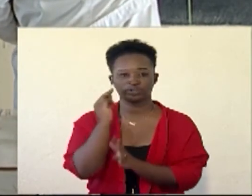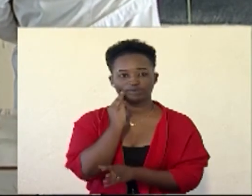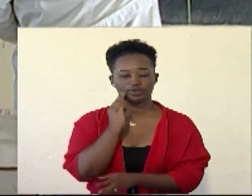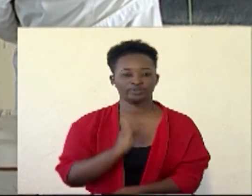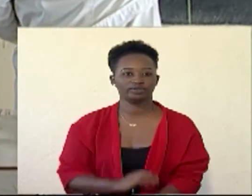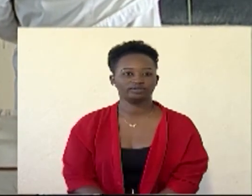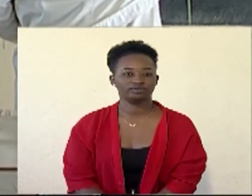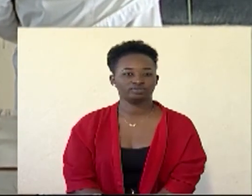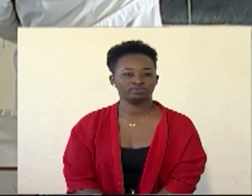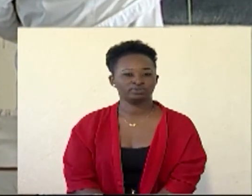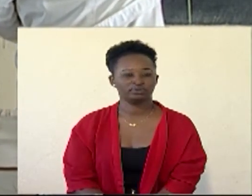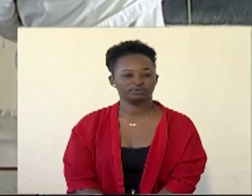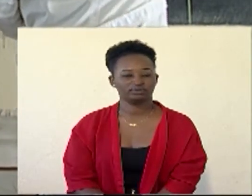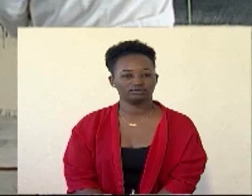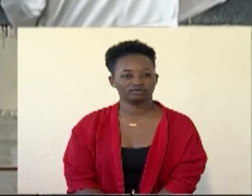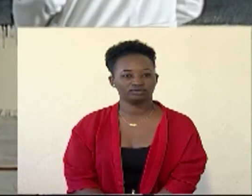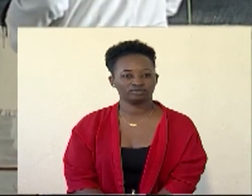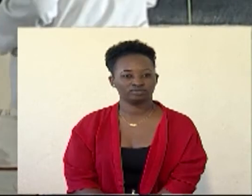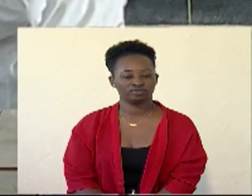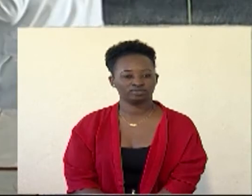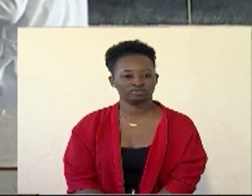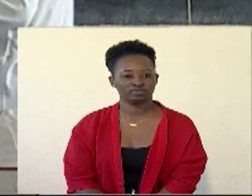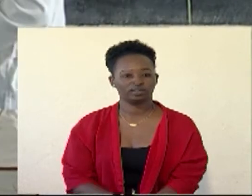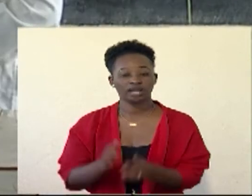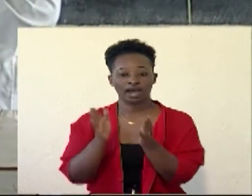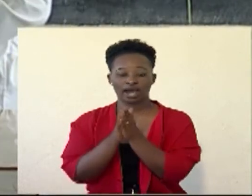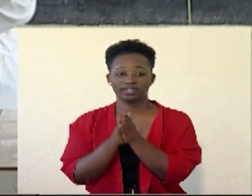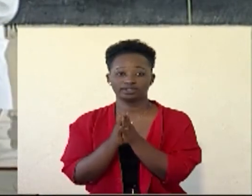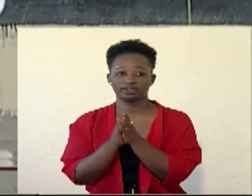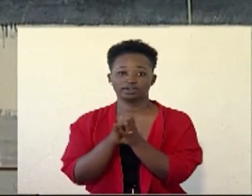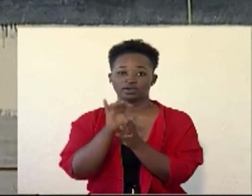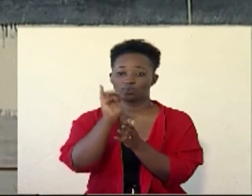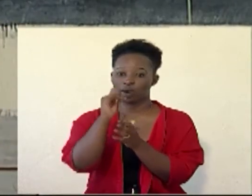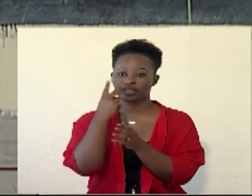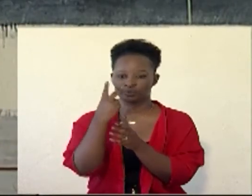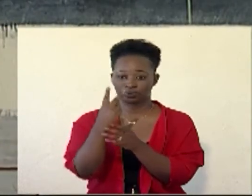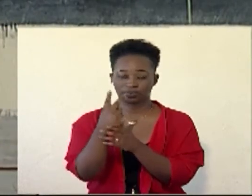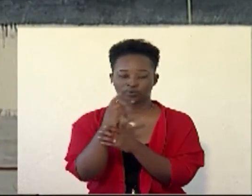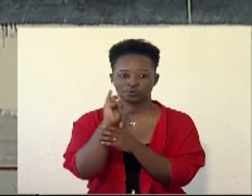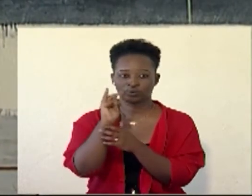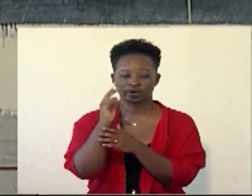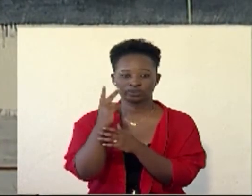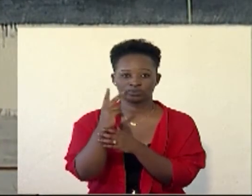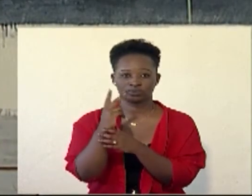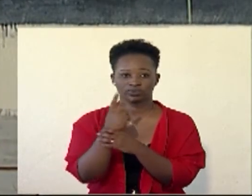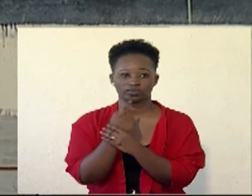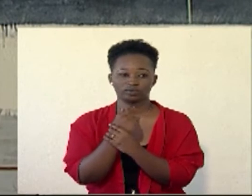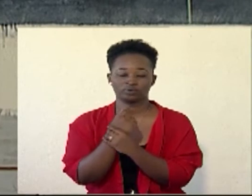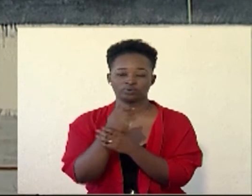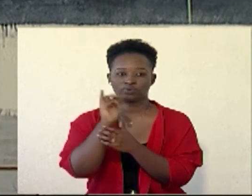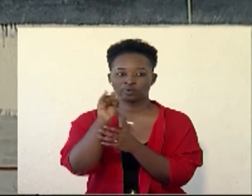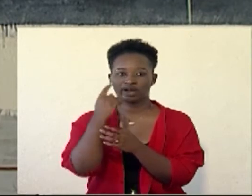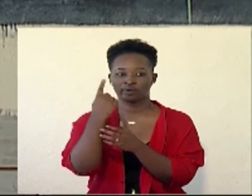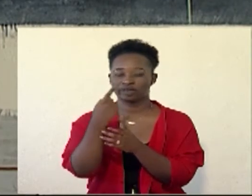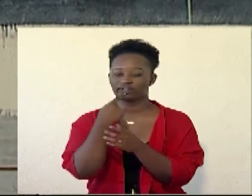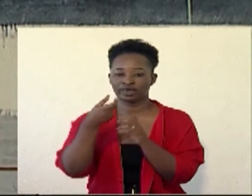is 400 million. And income 2, our income 1, it led to